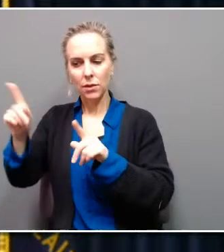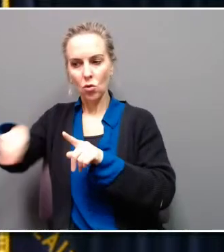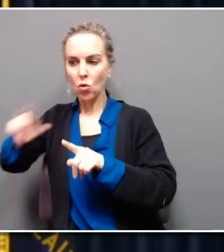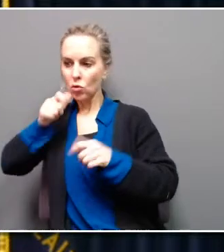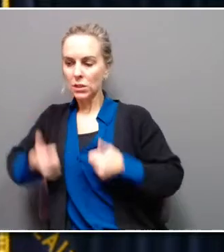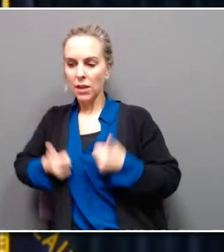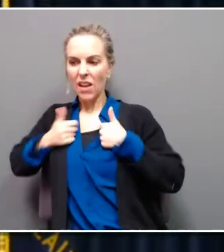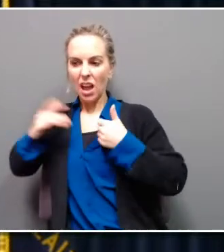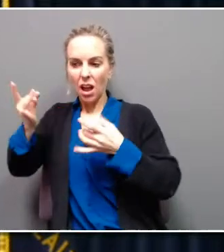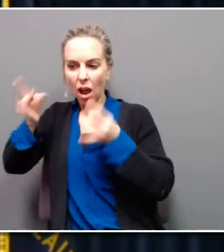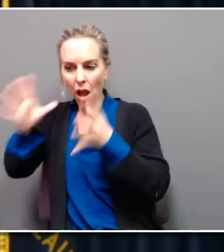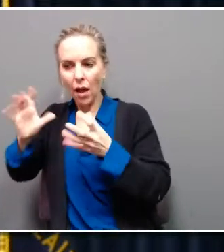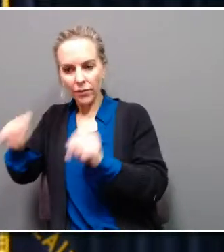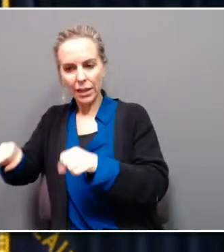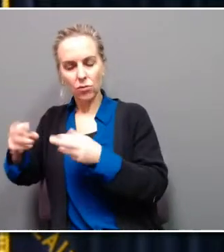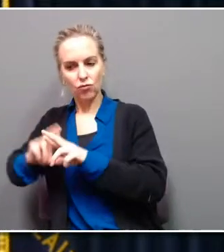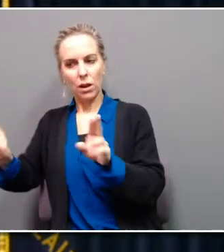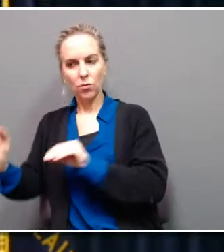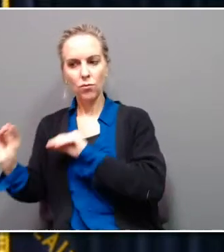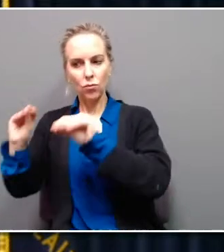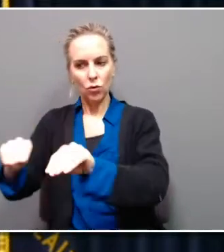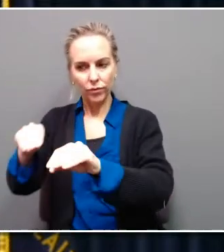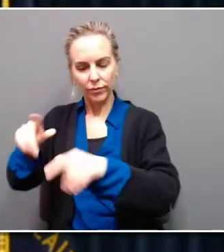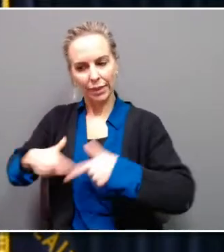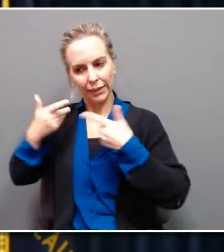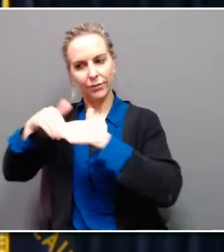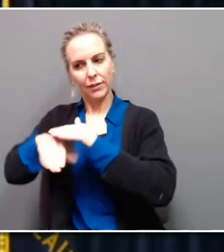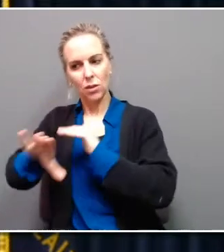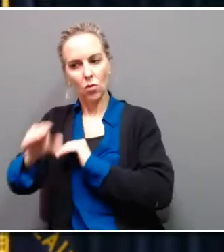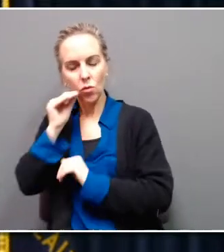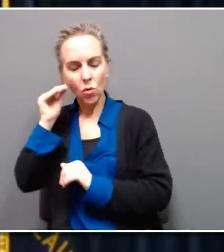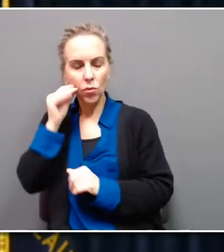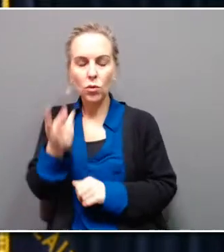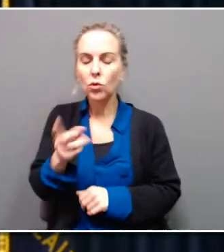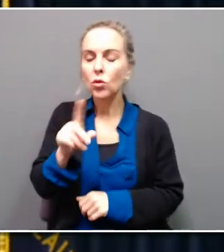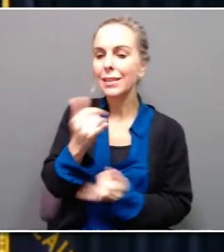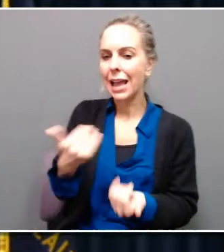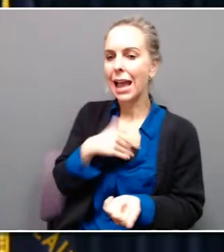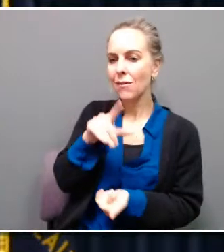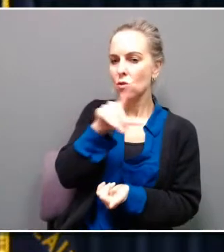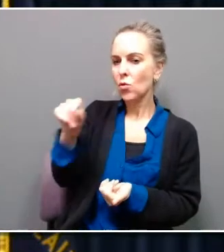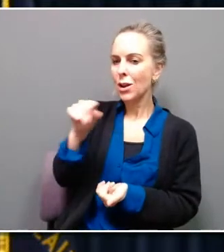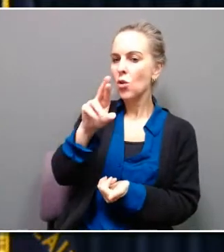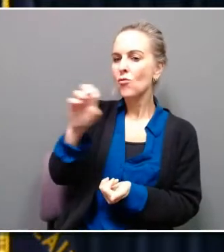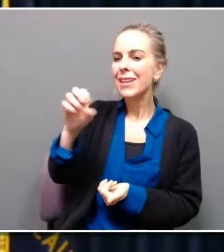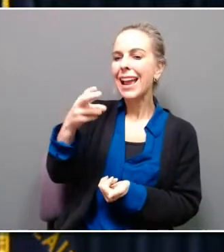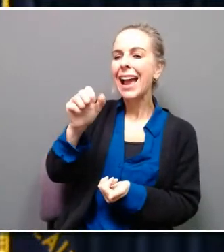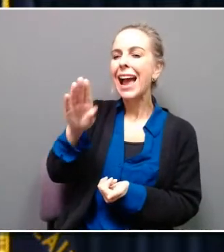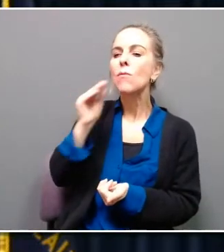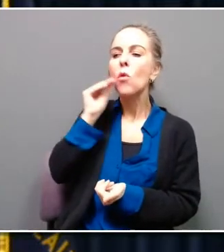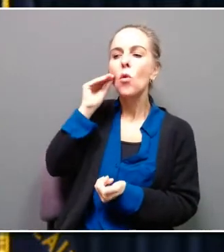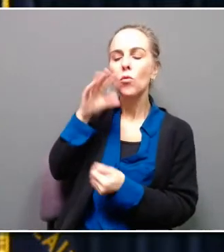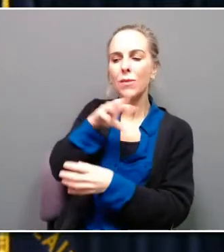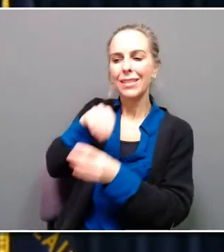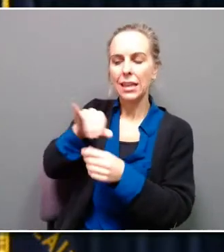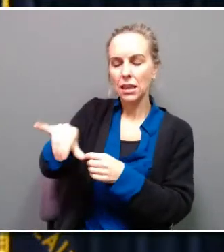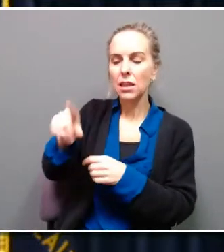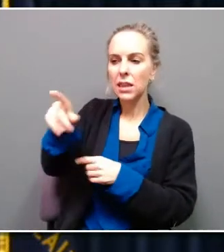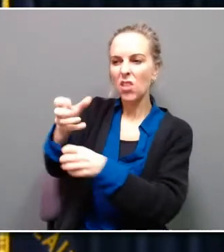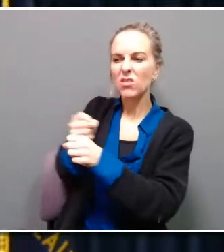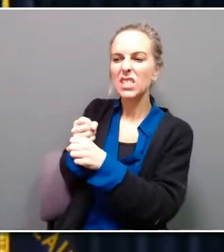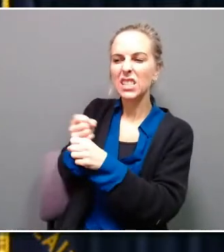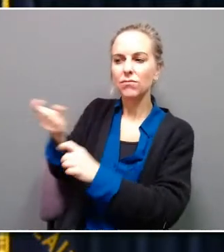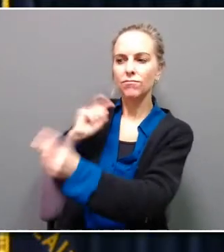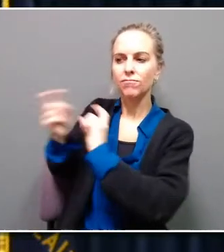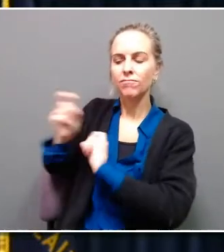have 123 homes and 120 rehab homes in the pipeline. They have also received funding from multiple sources, including